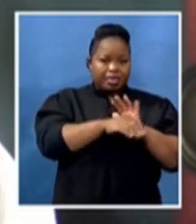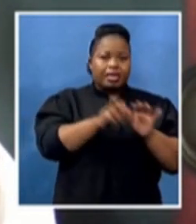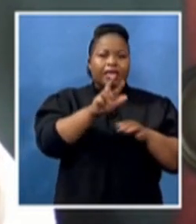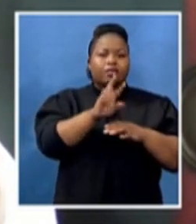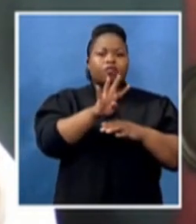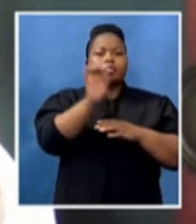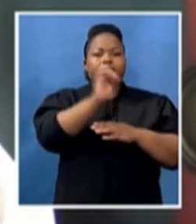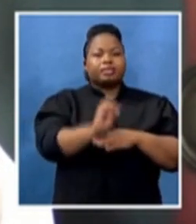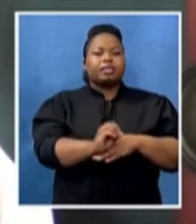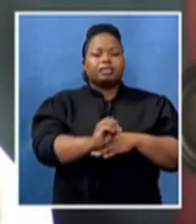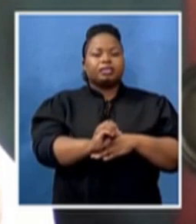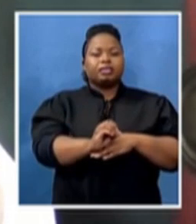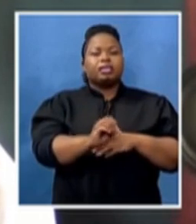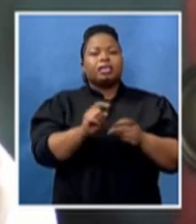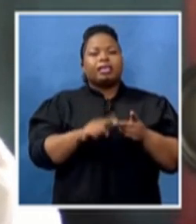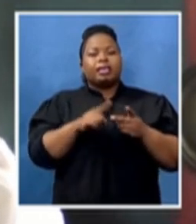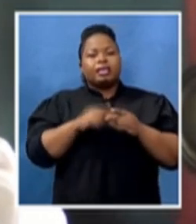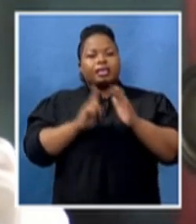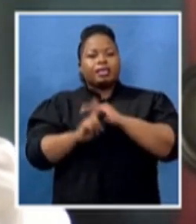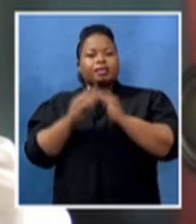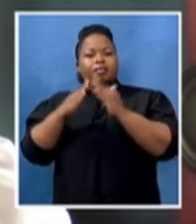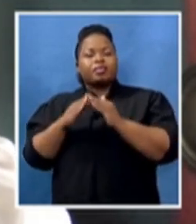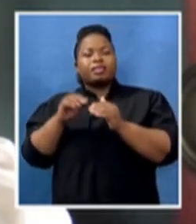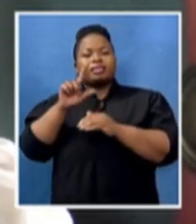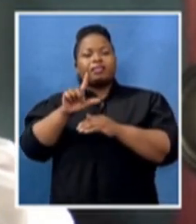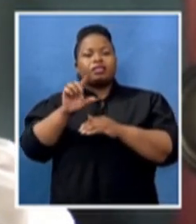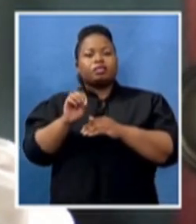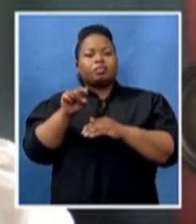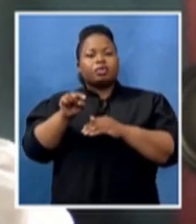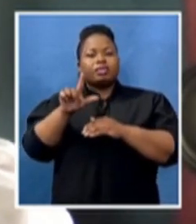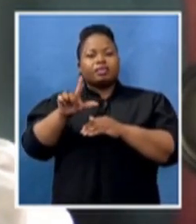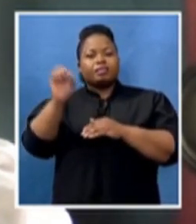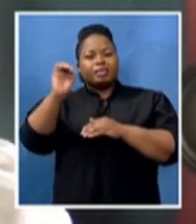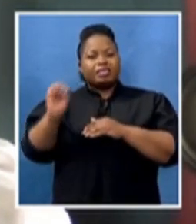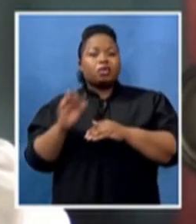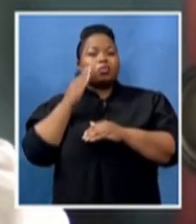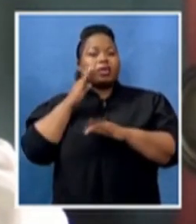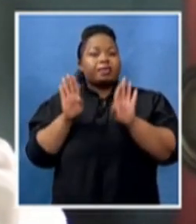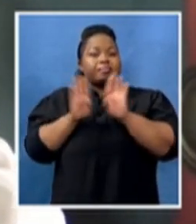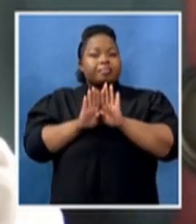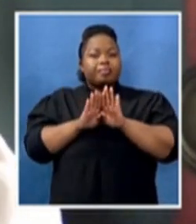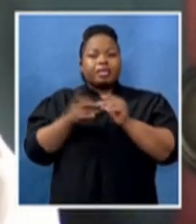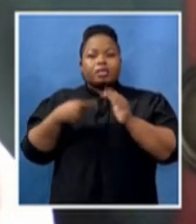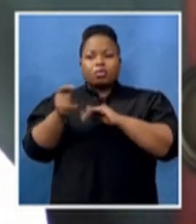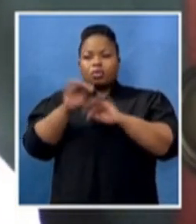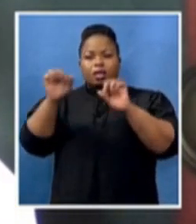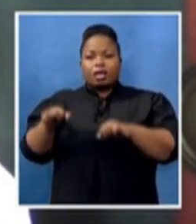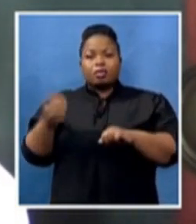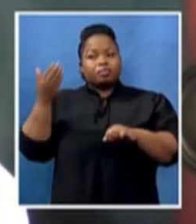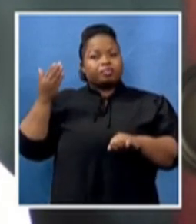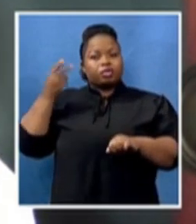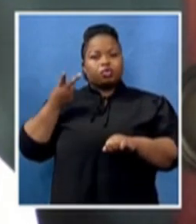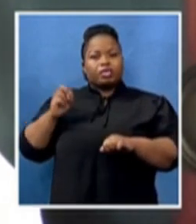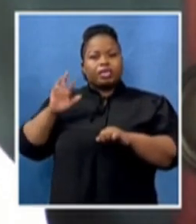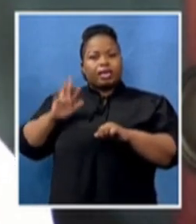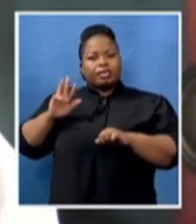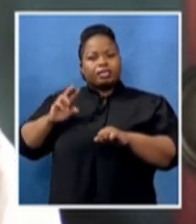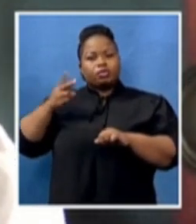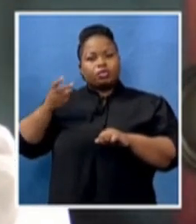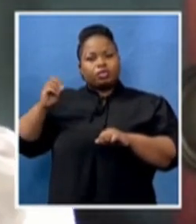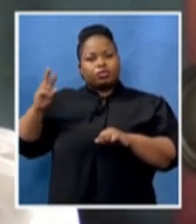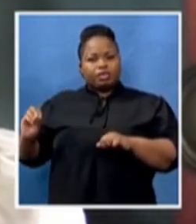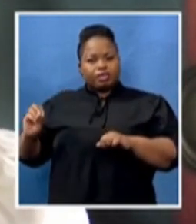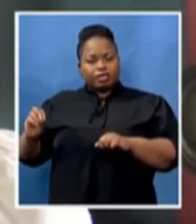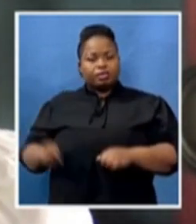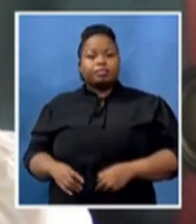by 70.7% during the same periods in 2019 and 2020. In addition, gender-based